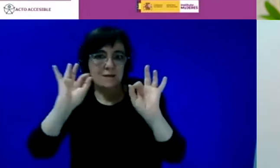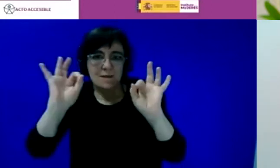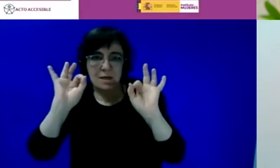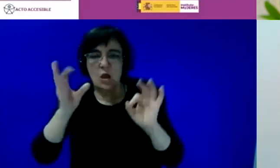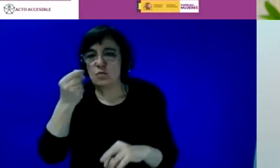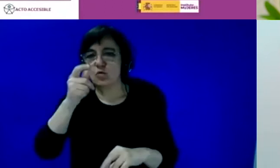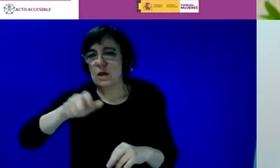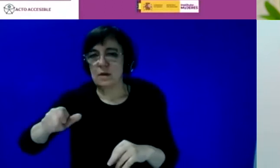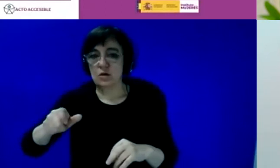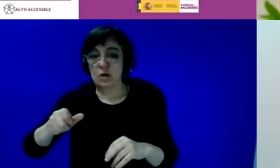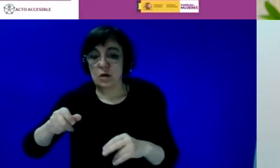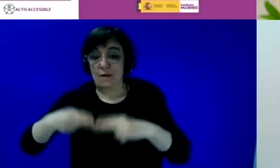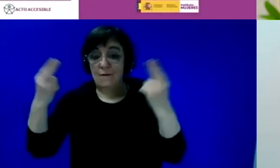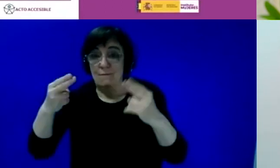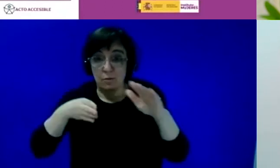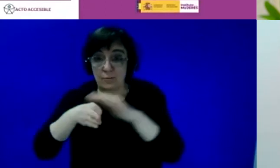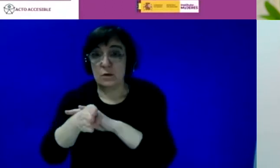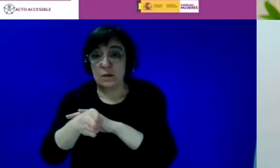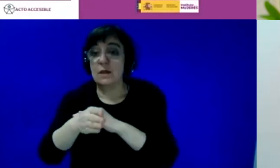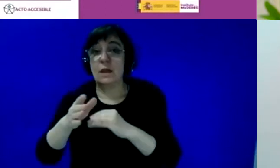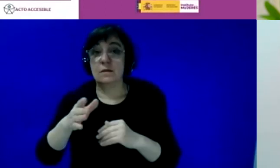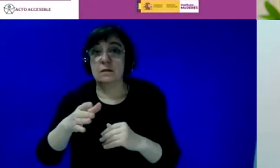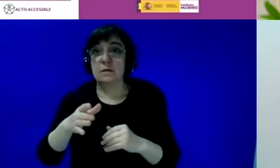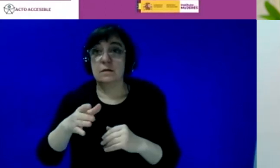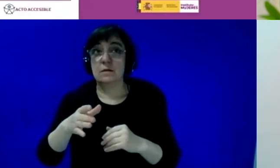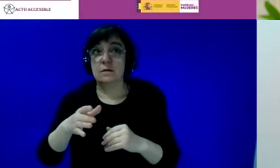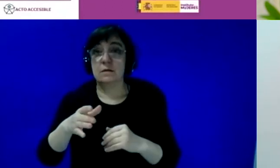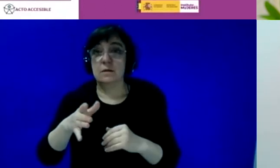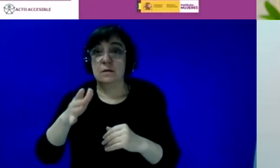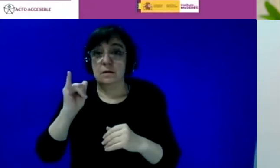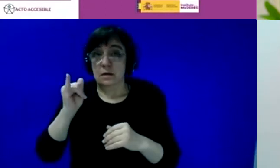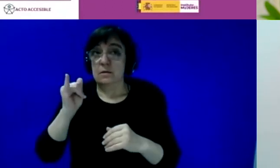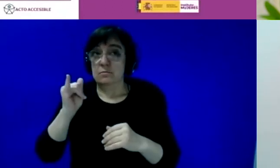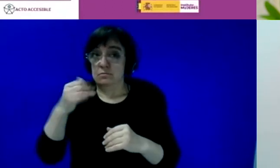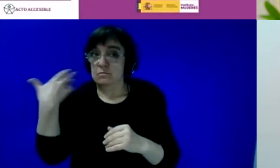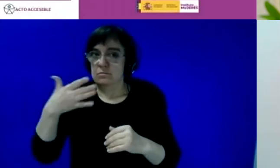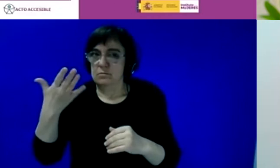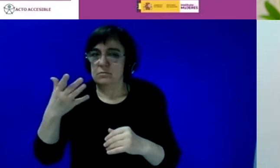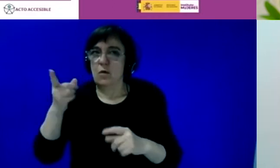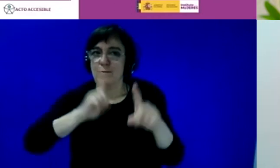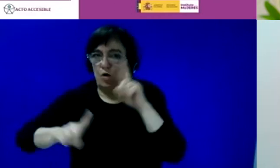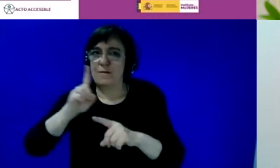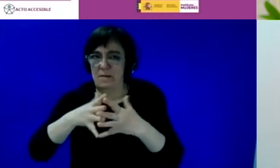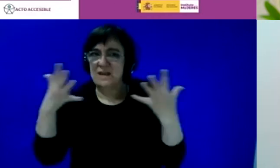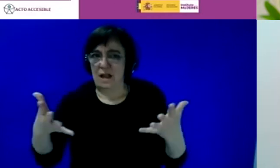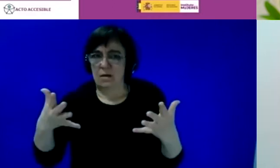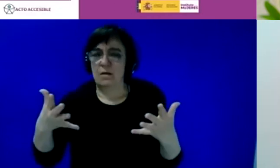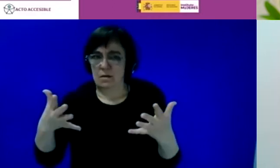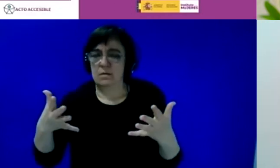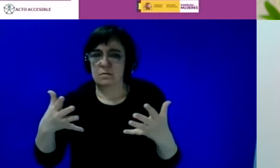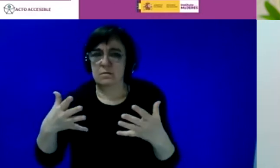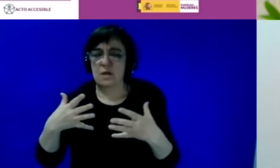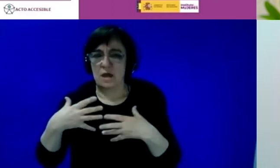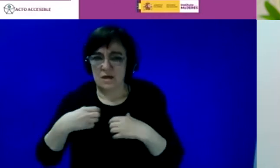have severe health issues. For example, with their